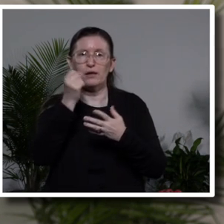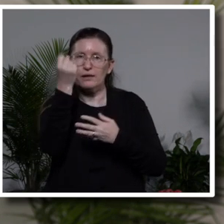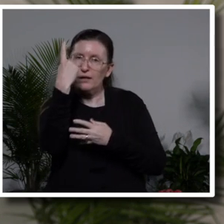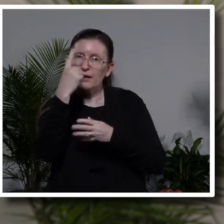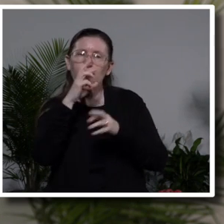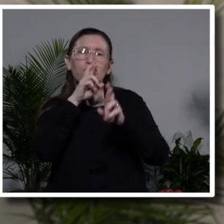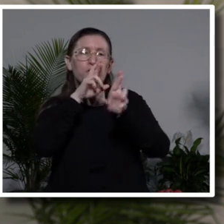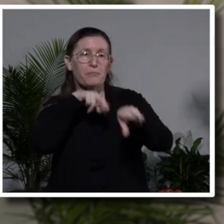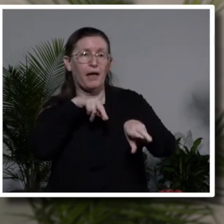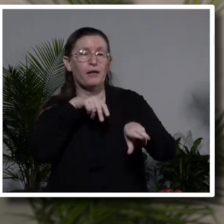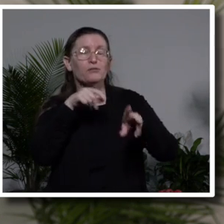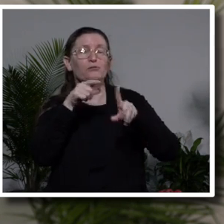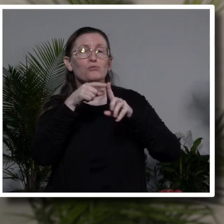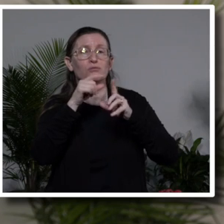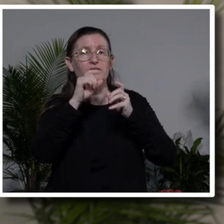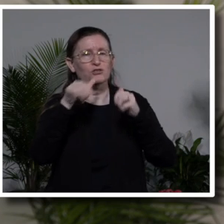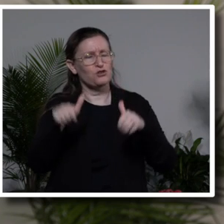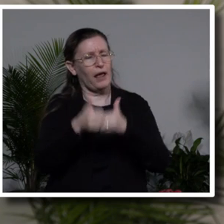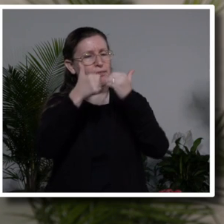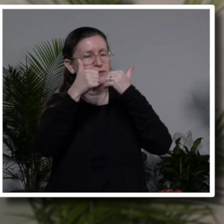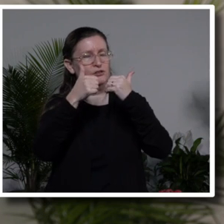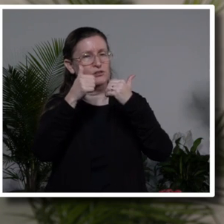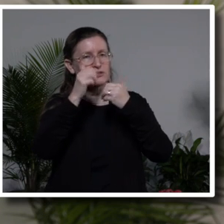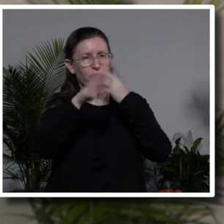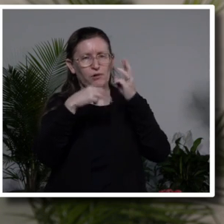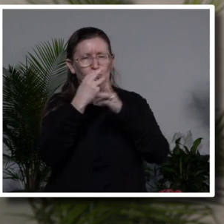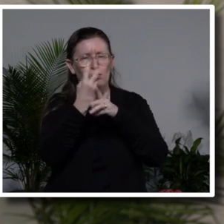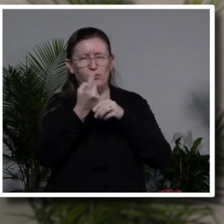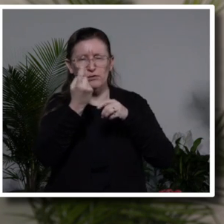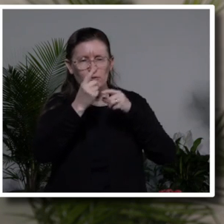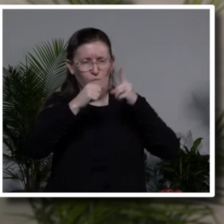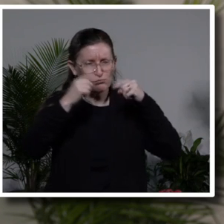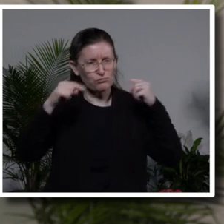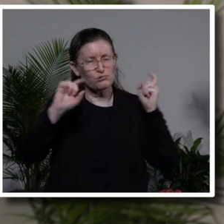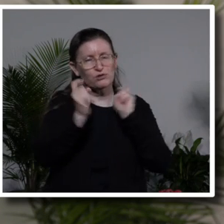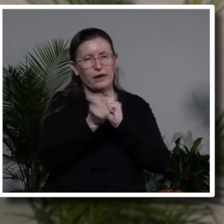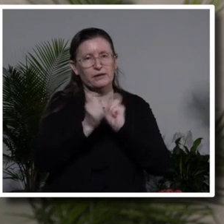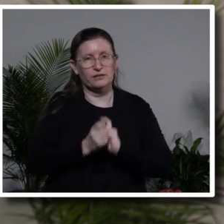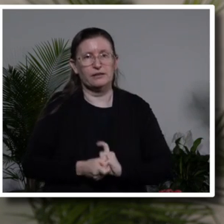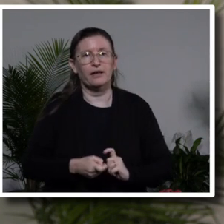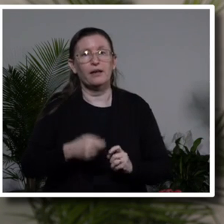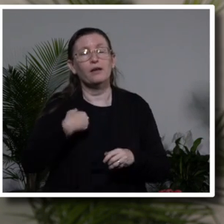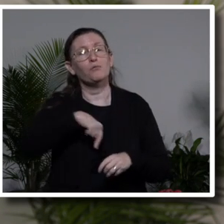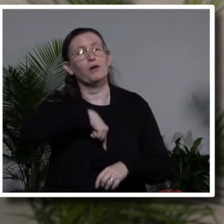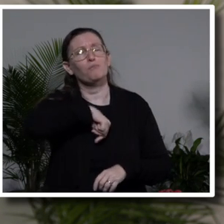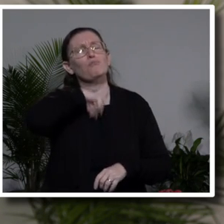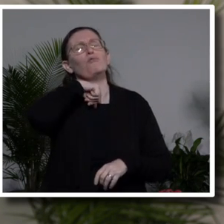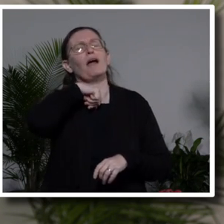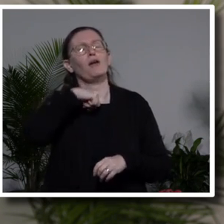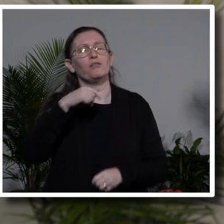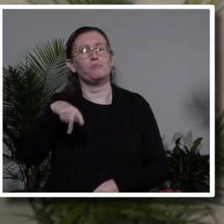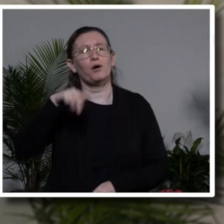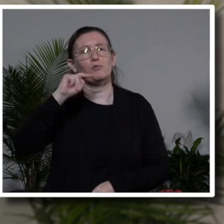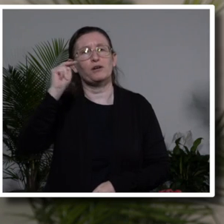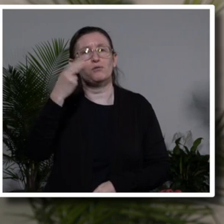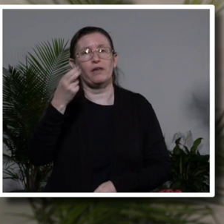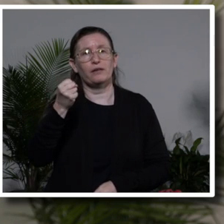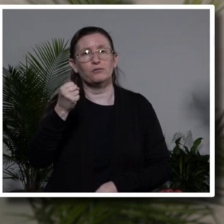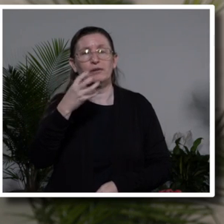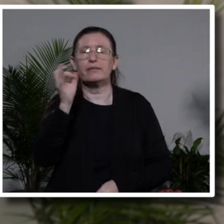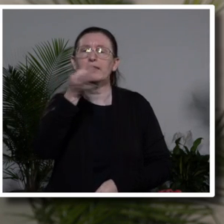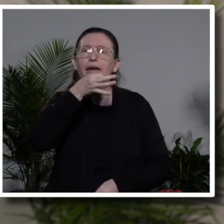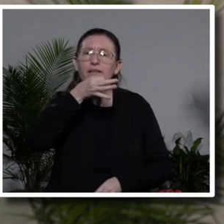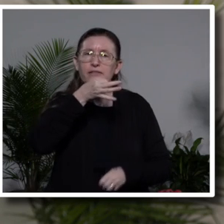who understand and respond to the challenges of an ever-changing world. We are proud of Parkway North High School and